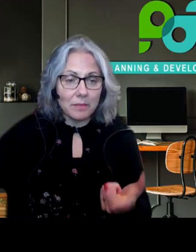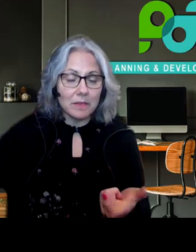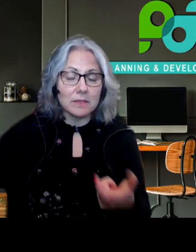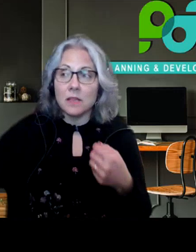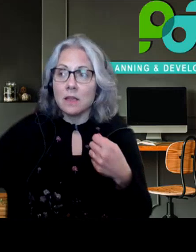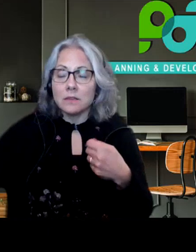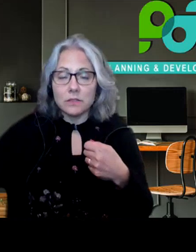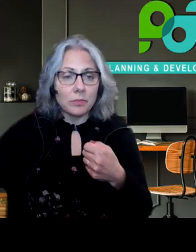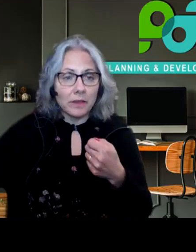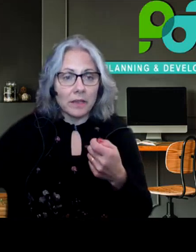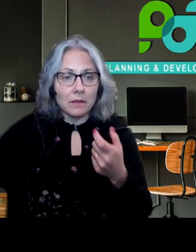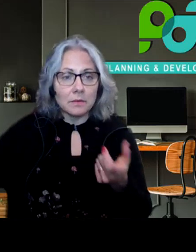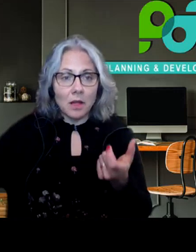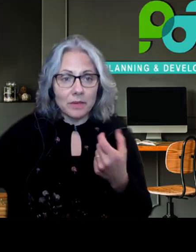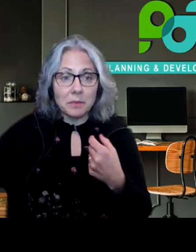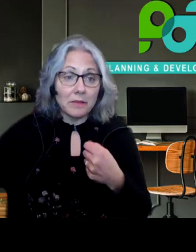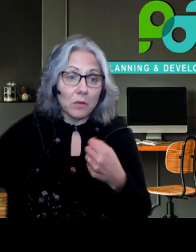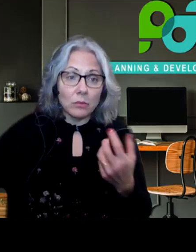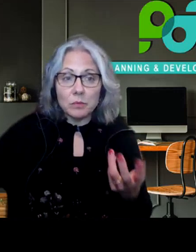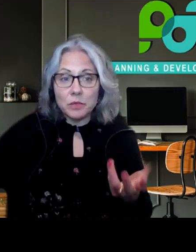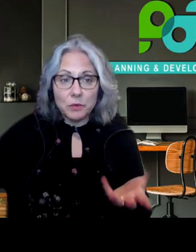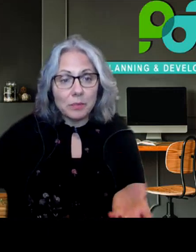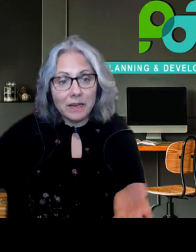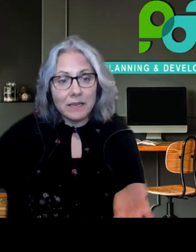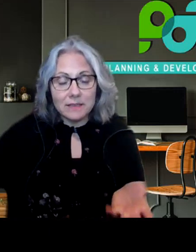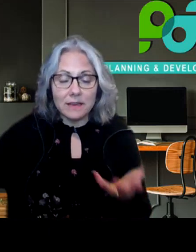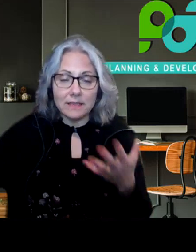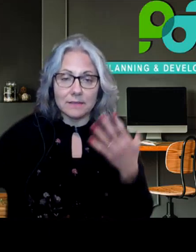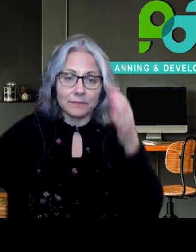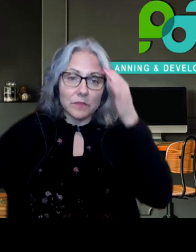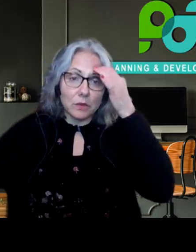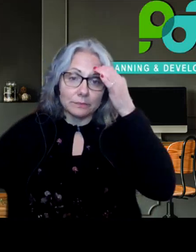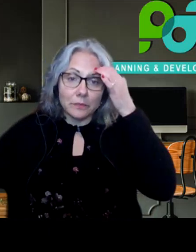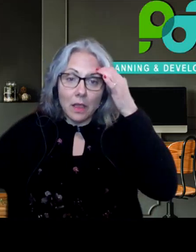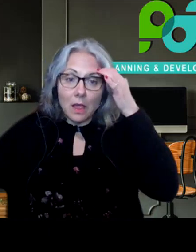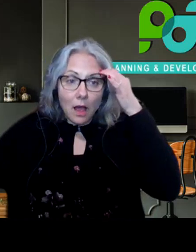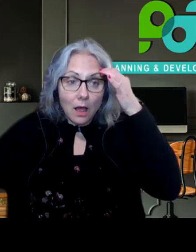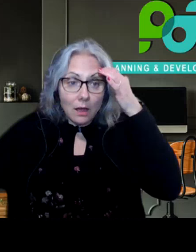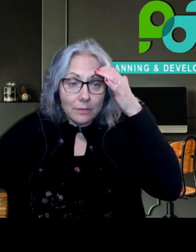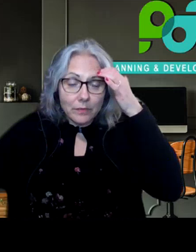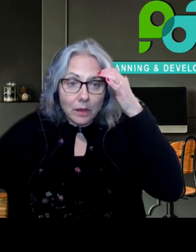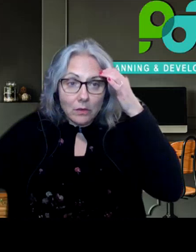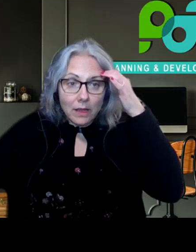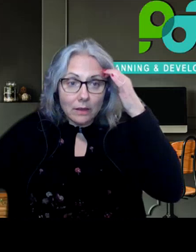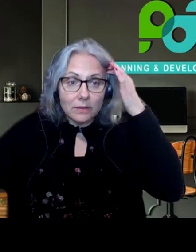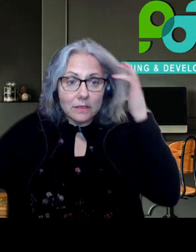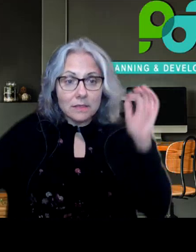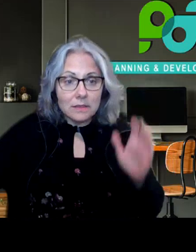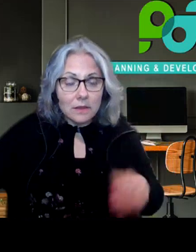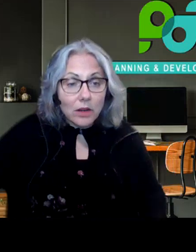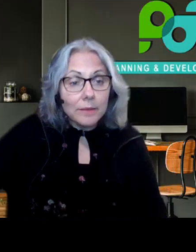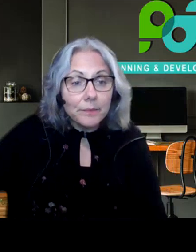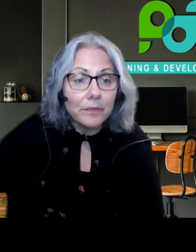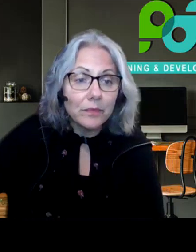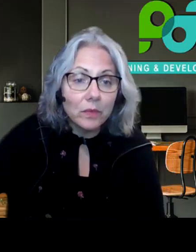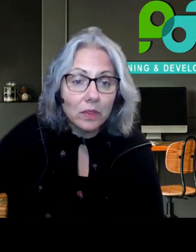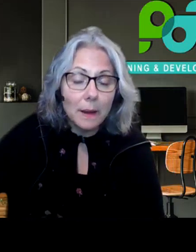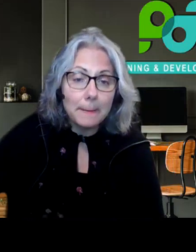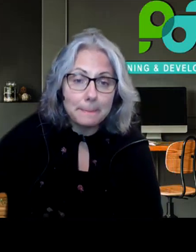plan amendments to the plan of comprehensive plan, or when we're doing planning studies. So, okay.